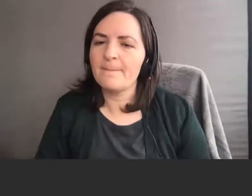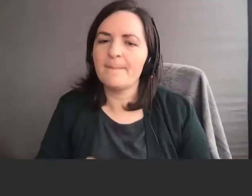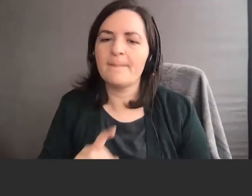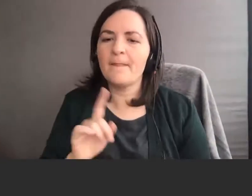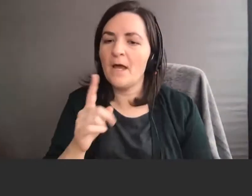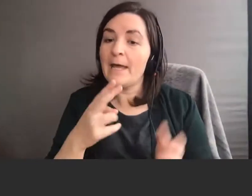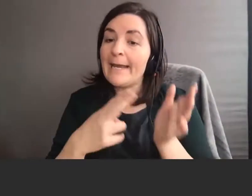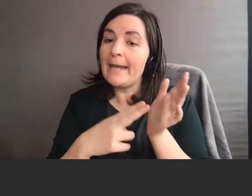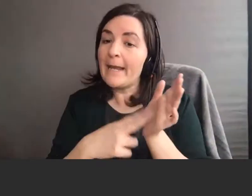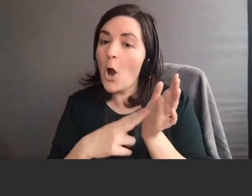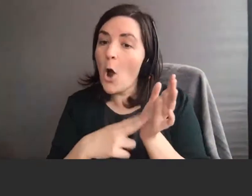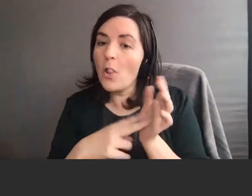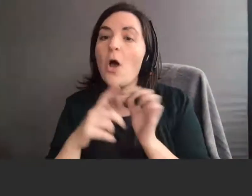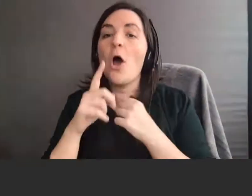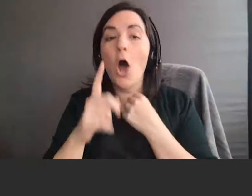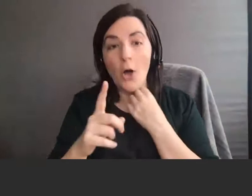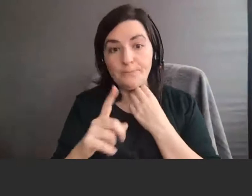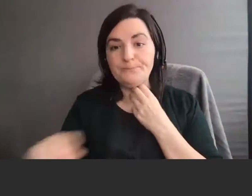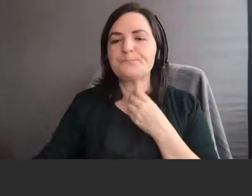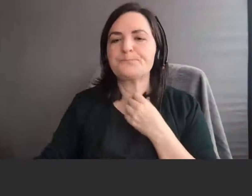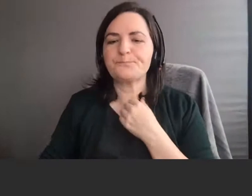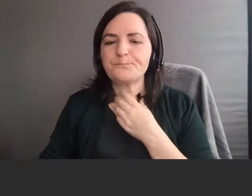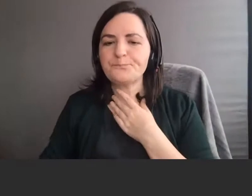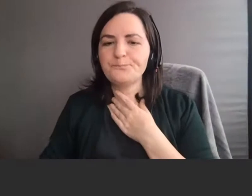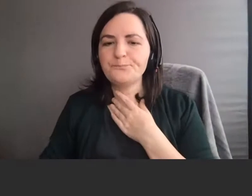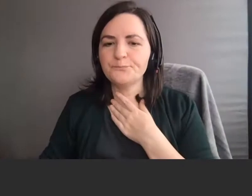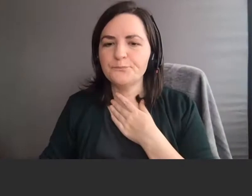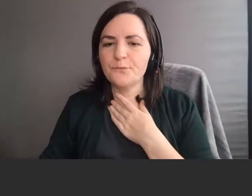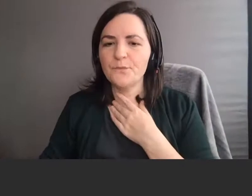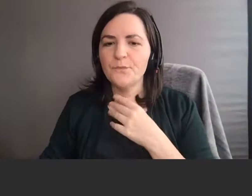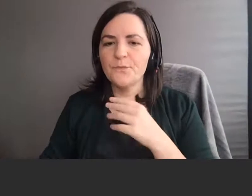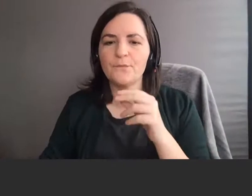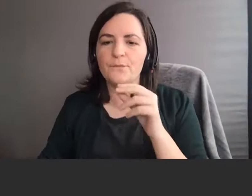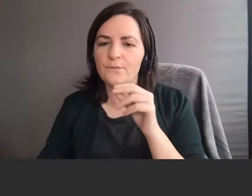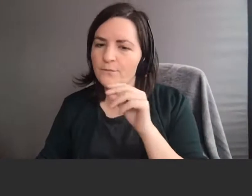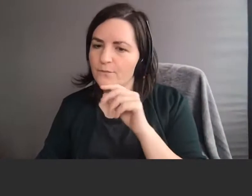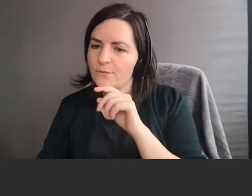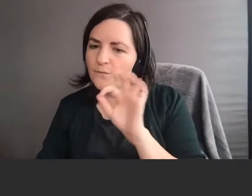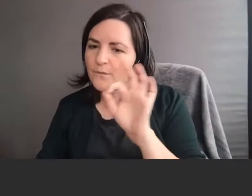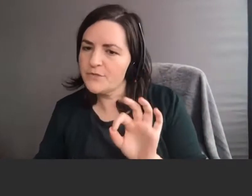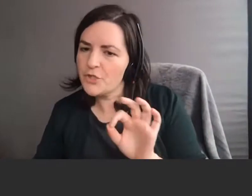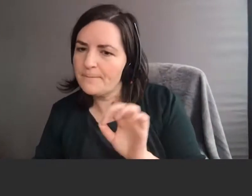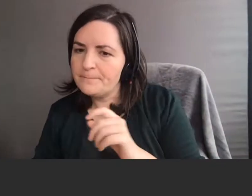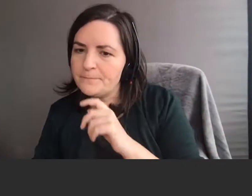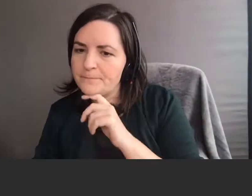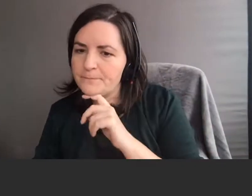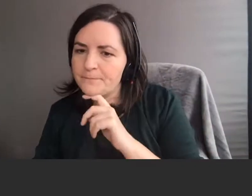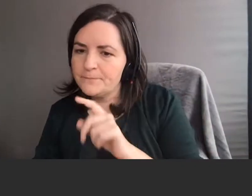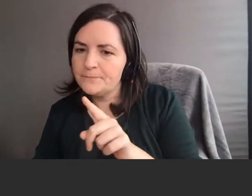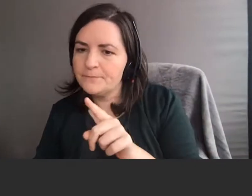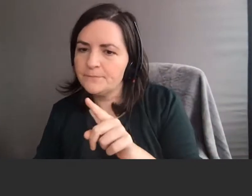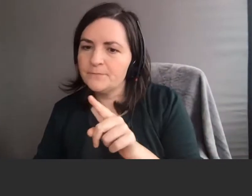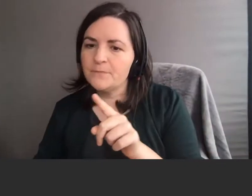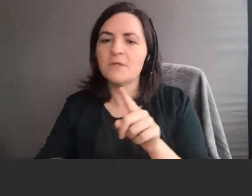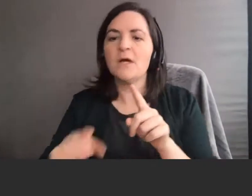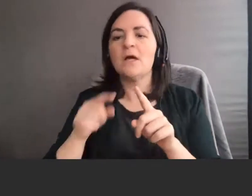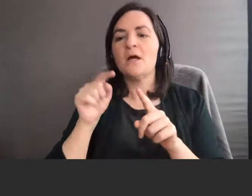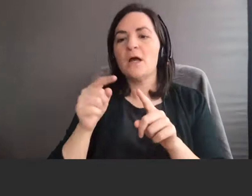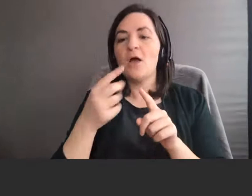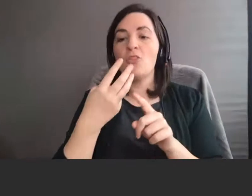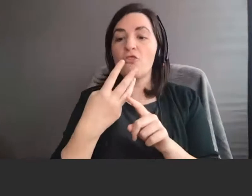Nicole, for the purposes of the Viva, you only need to have 3 books or journals.